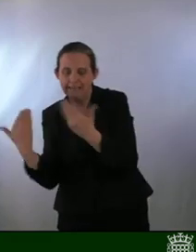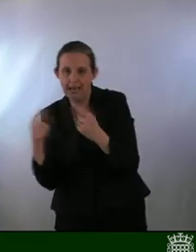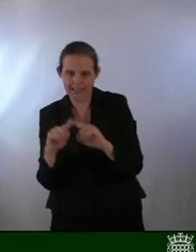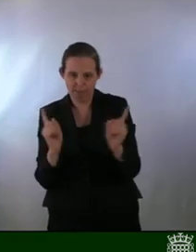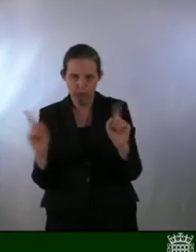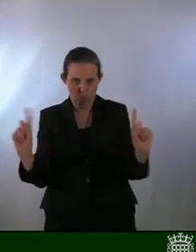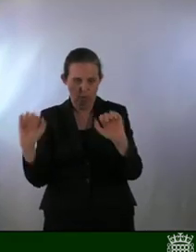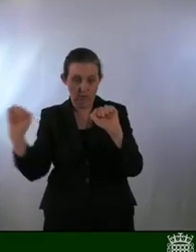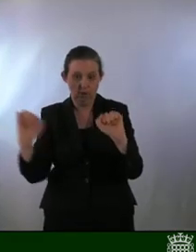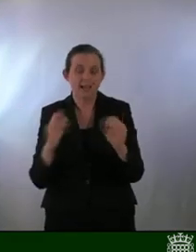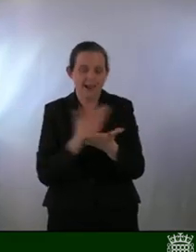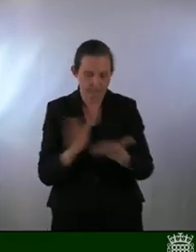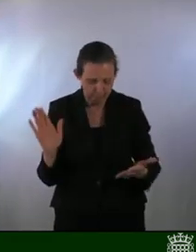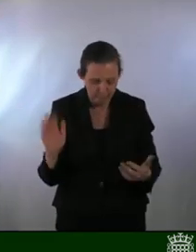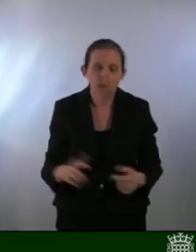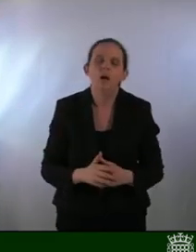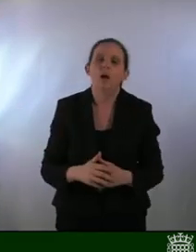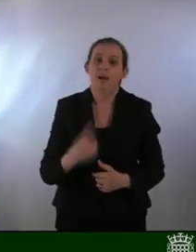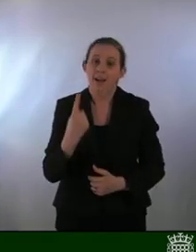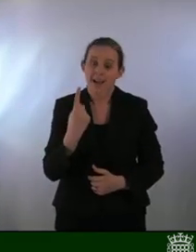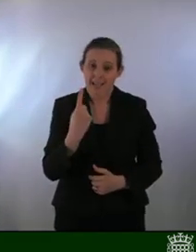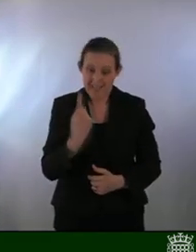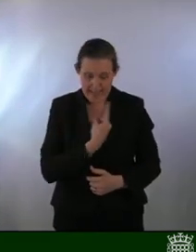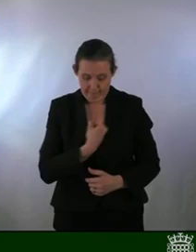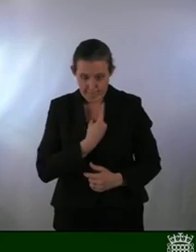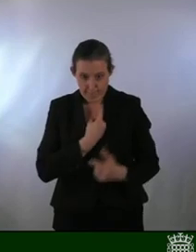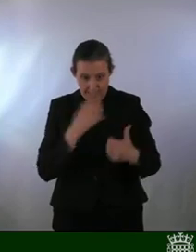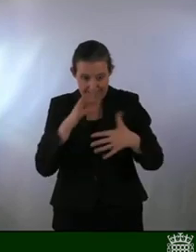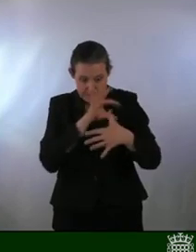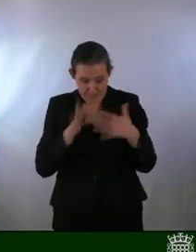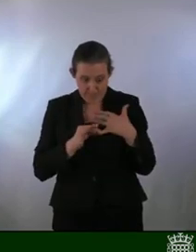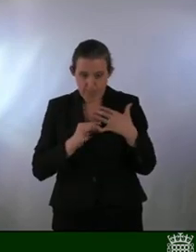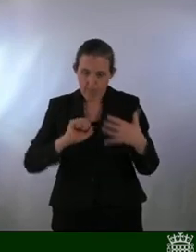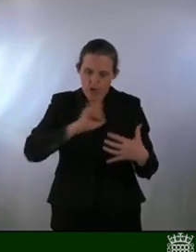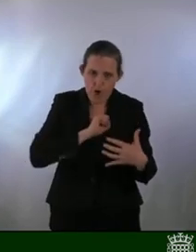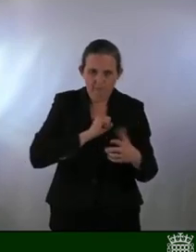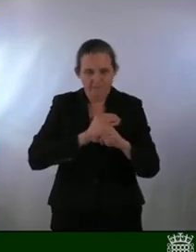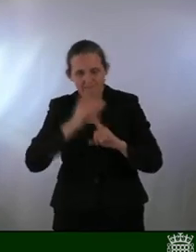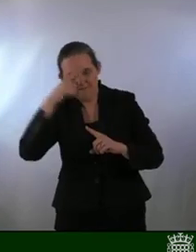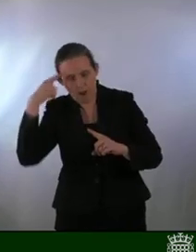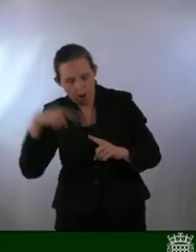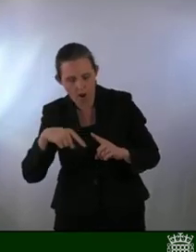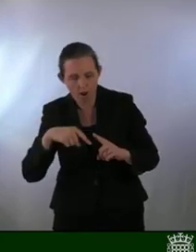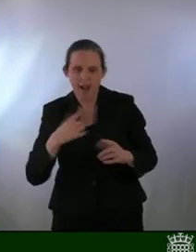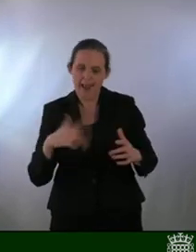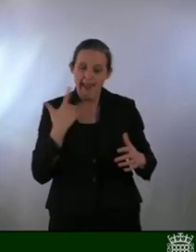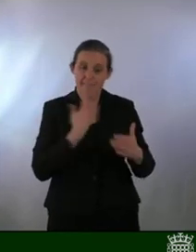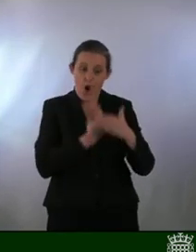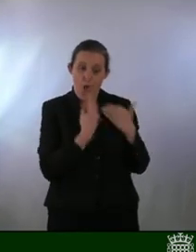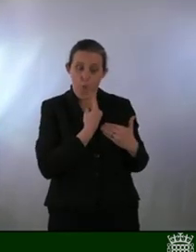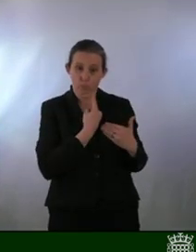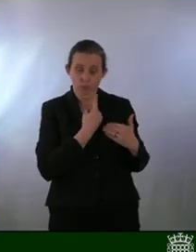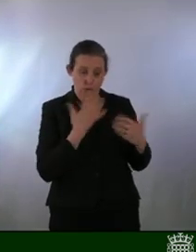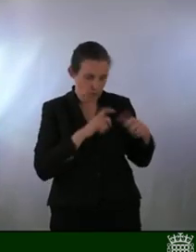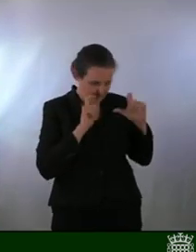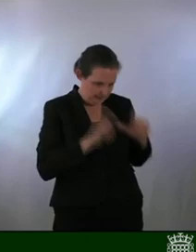is precisely as follows: that if you have symptoms yourself, if you live on your own, then you should